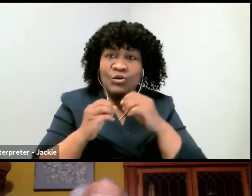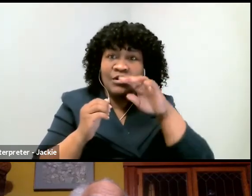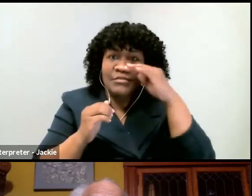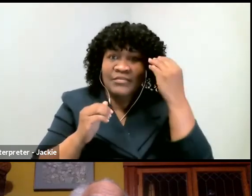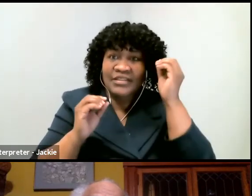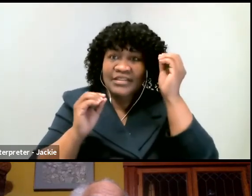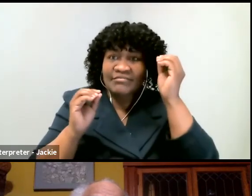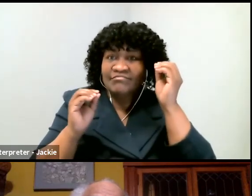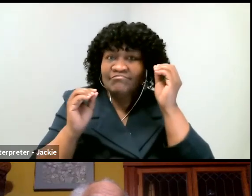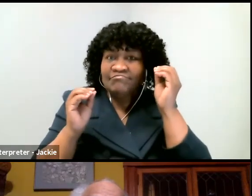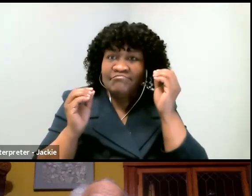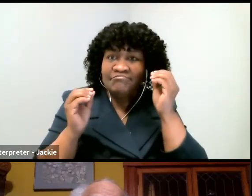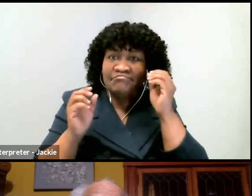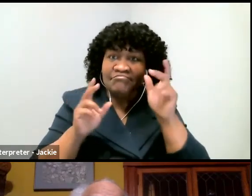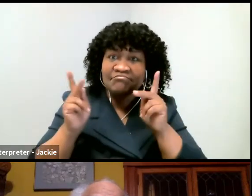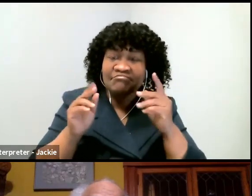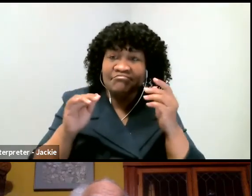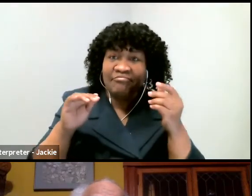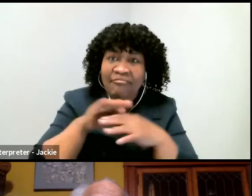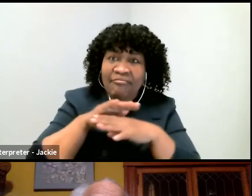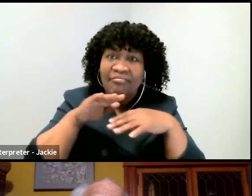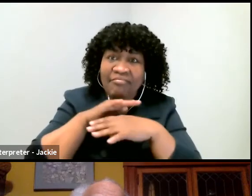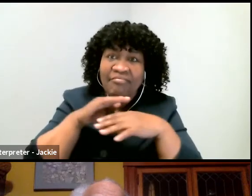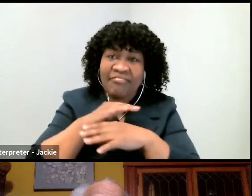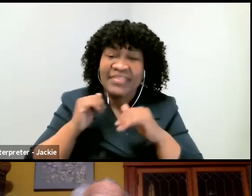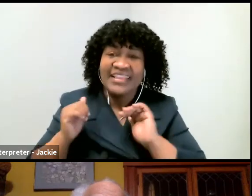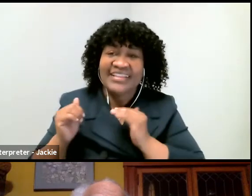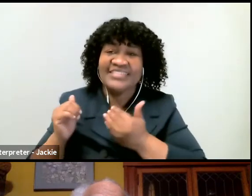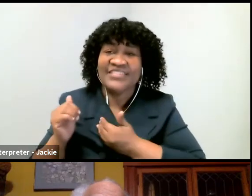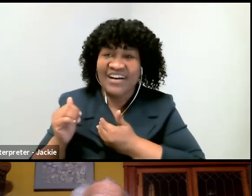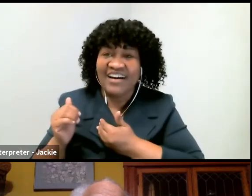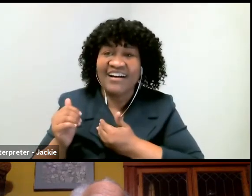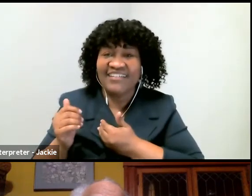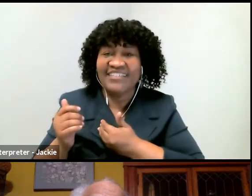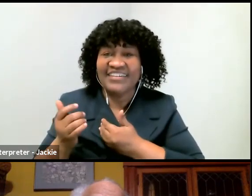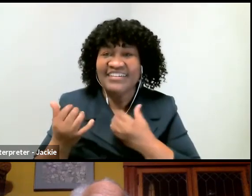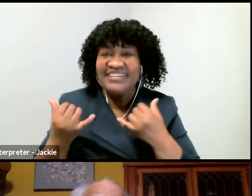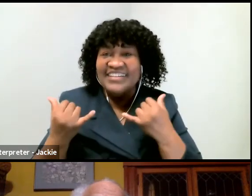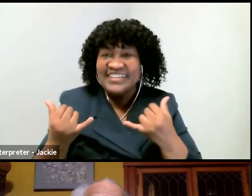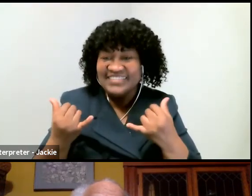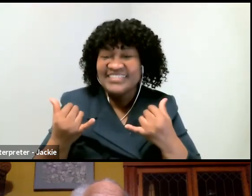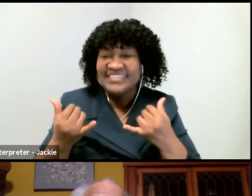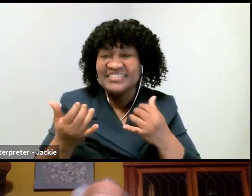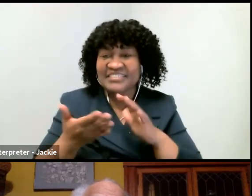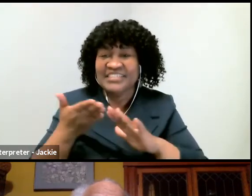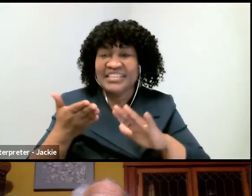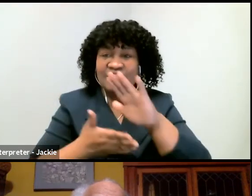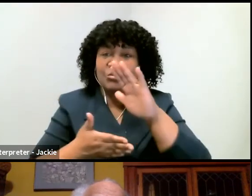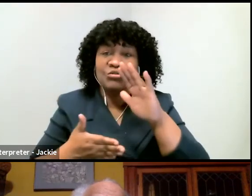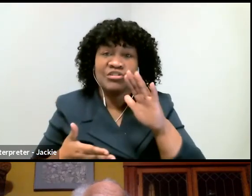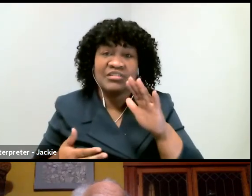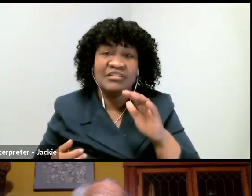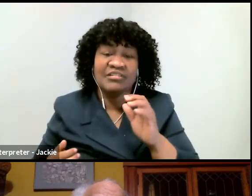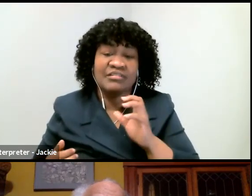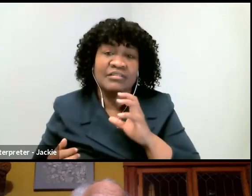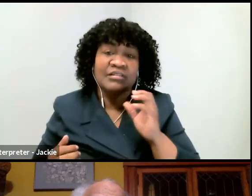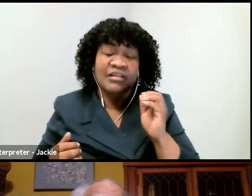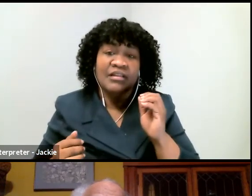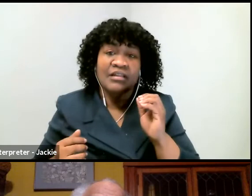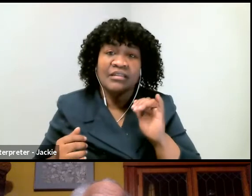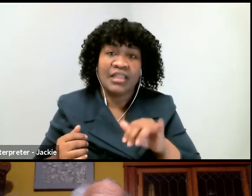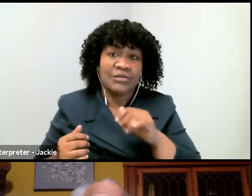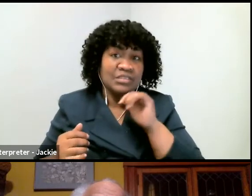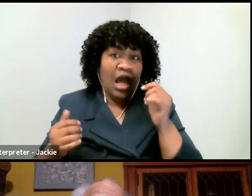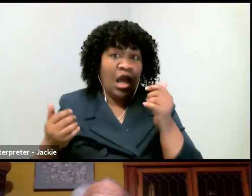you know, stuff into the, you know, the existing institutions, you know, that was not